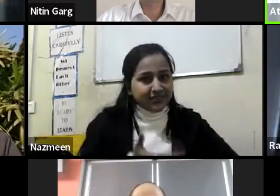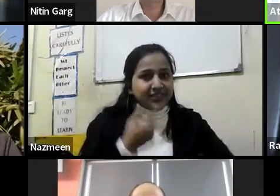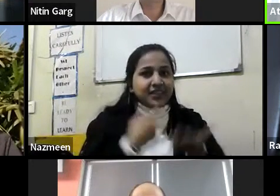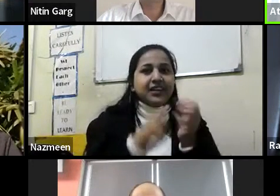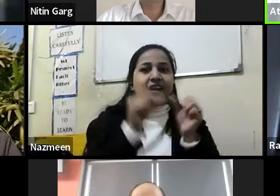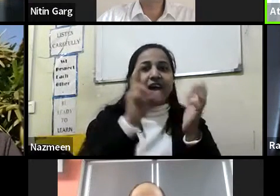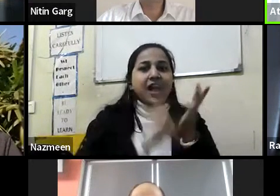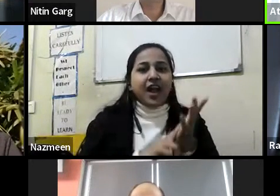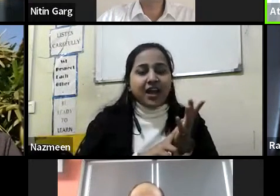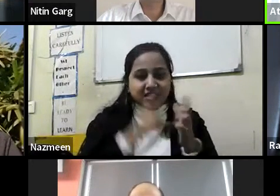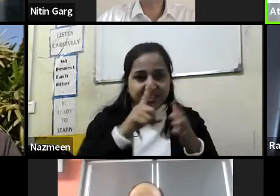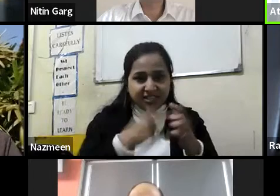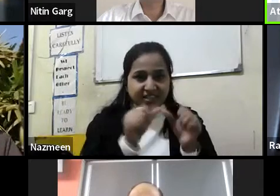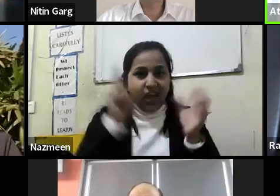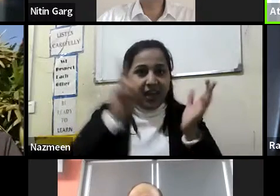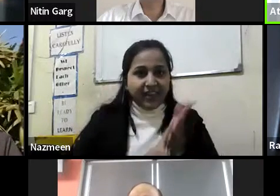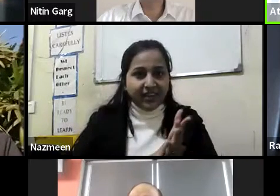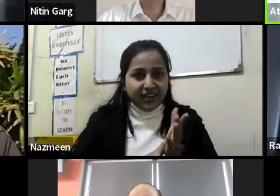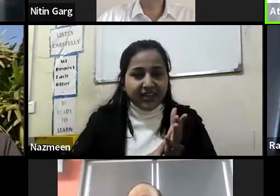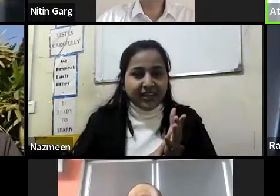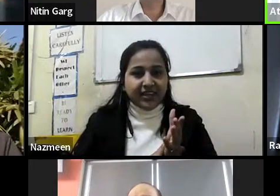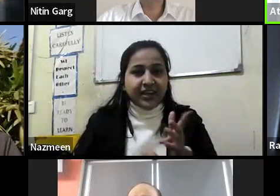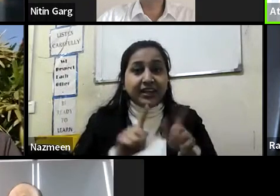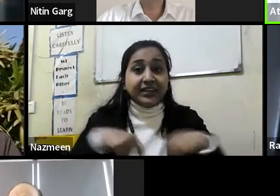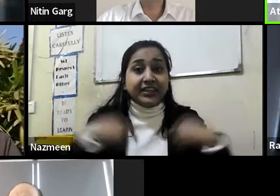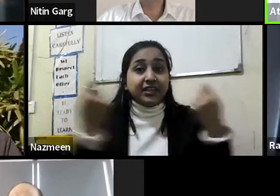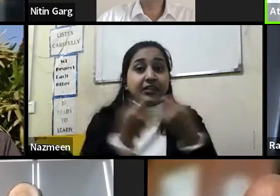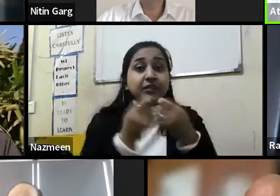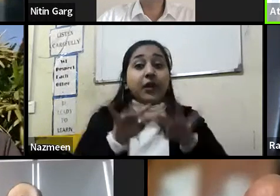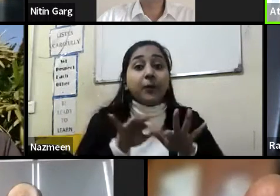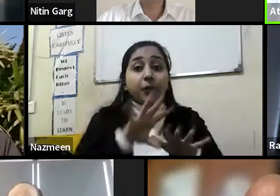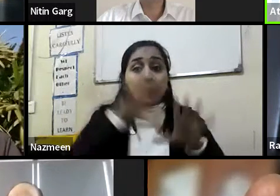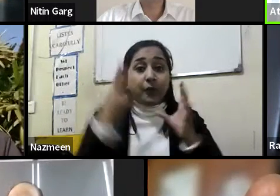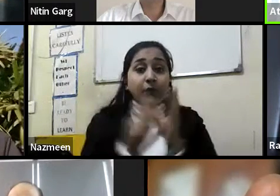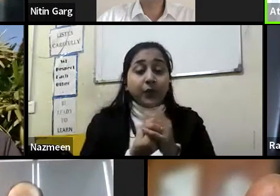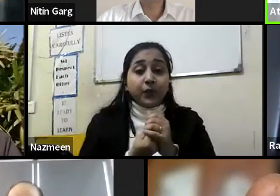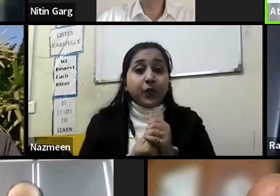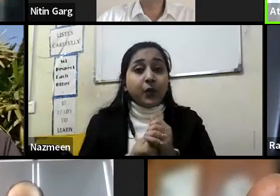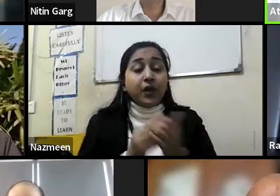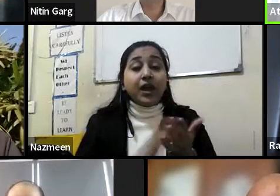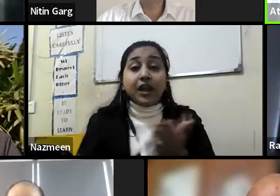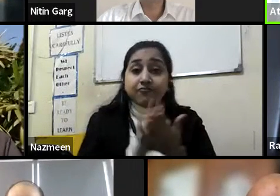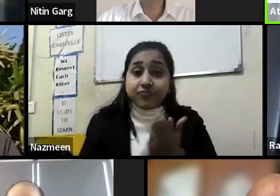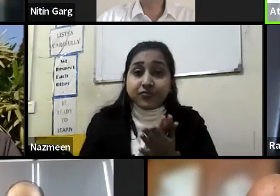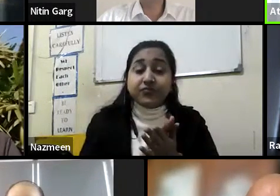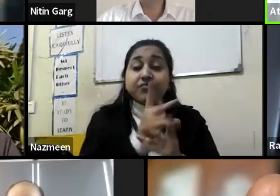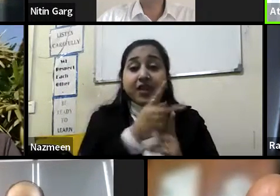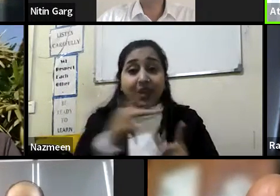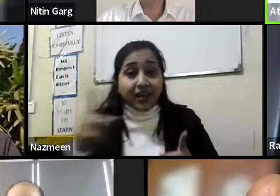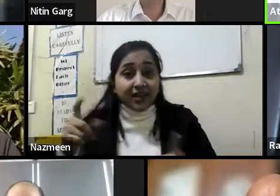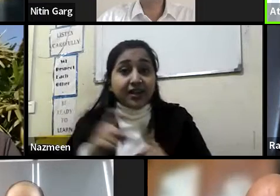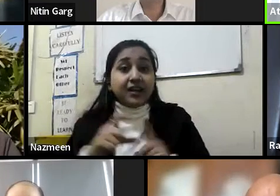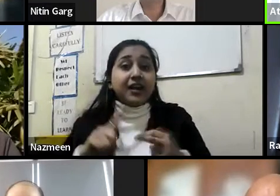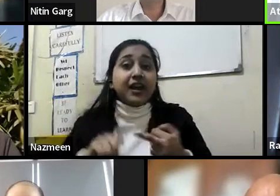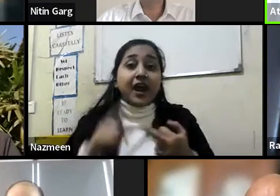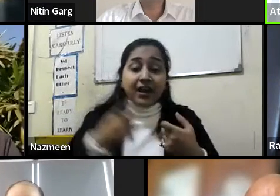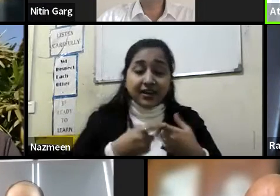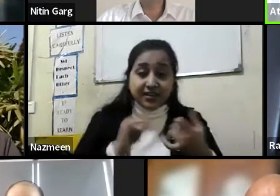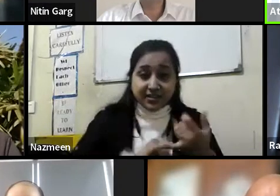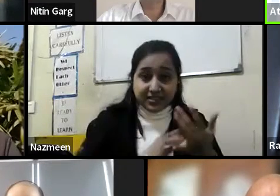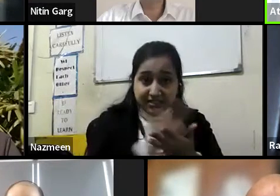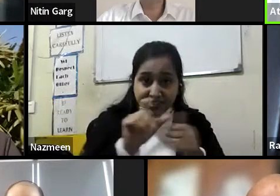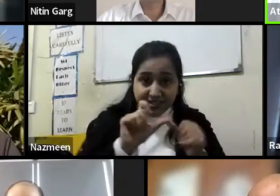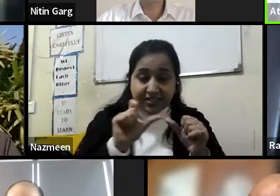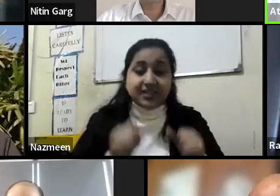Chopra, MD Team Computers, Rashi Natarajan, CEO Cognizant Foundation, Diksha Singh, Group Head and CSR